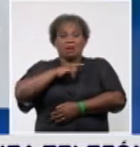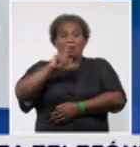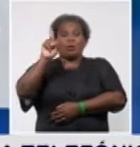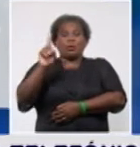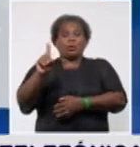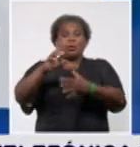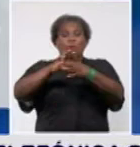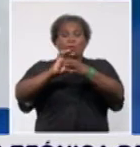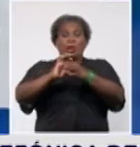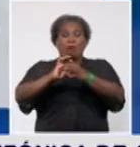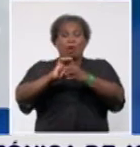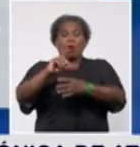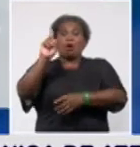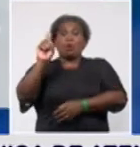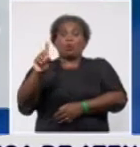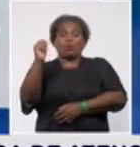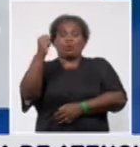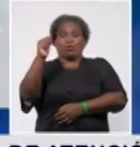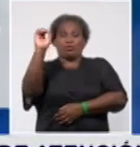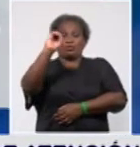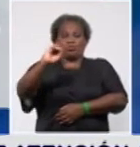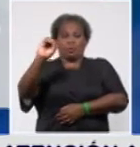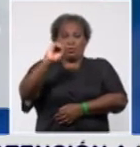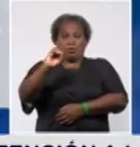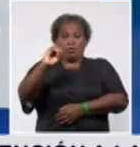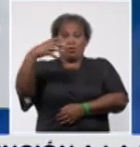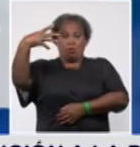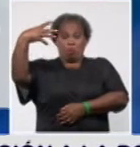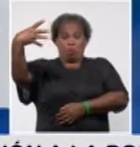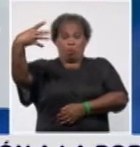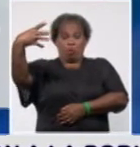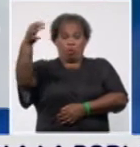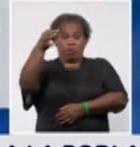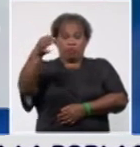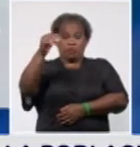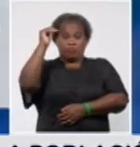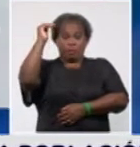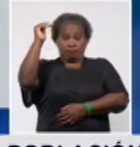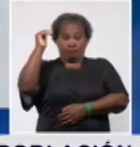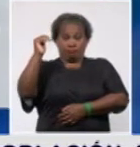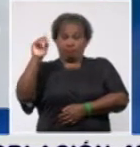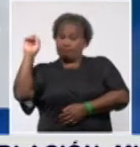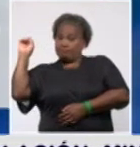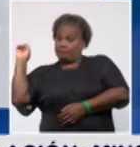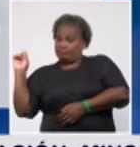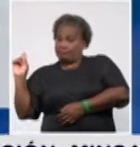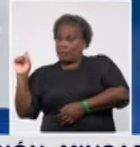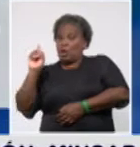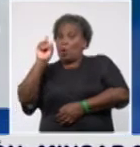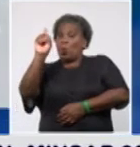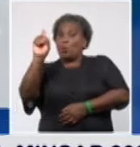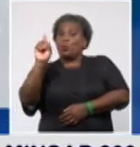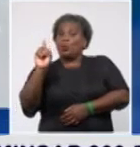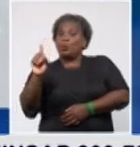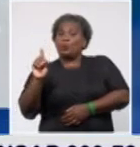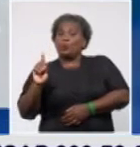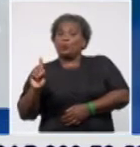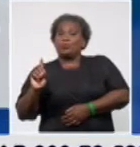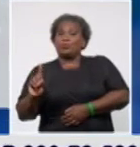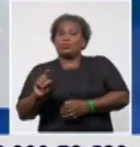2, and 1 each from La Lisa, Guanabacoa, Cerro, and 10 de